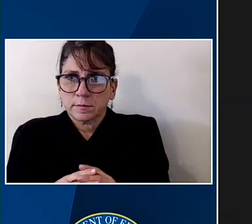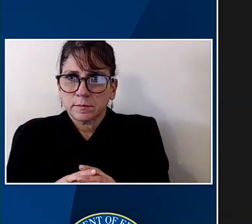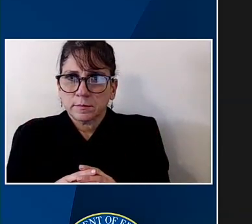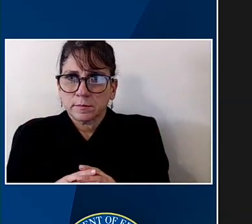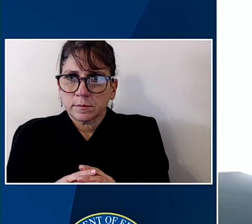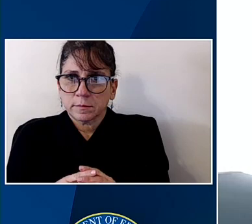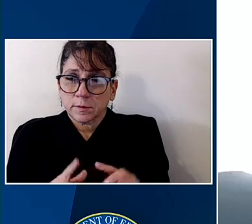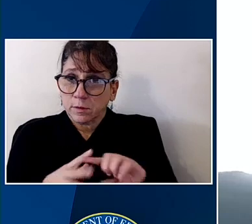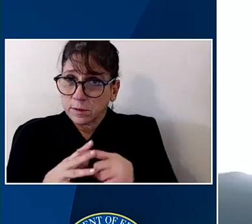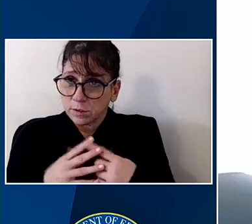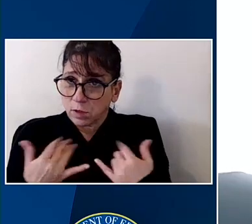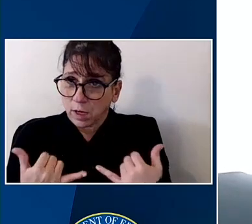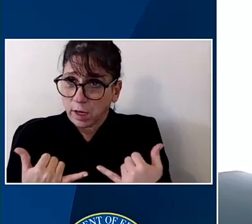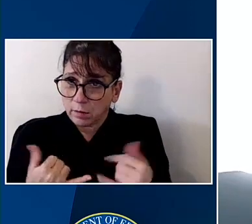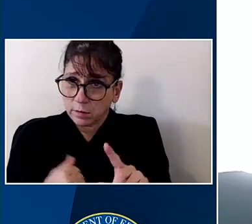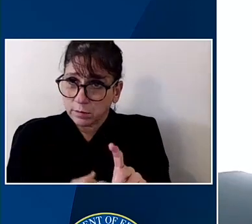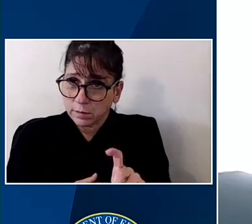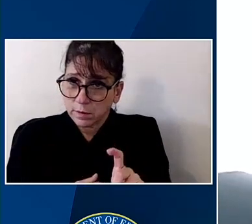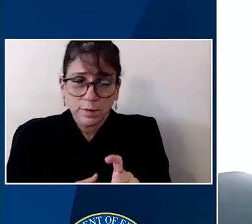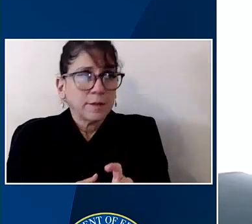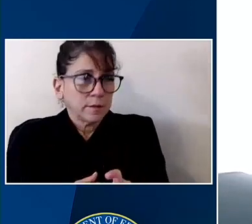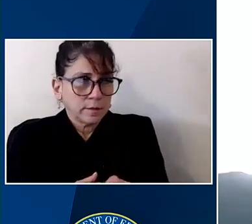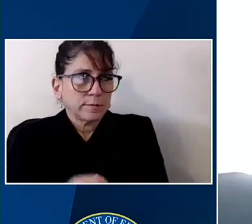I start now? Oh, yeah, go ahead. Okay, cool.